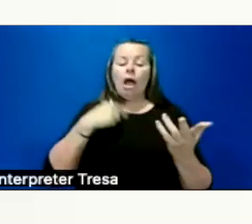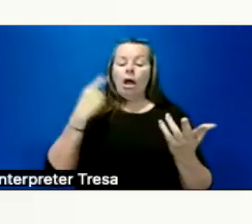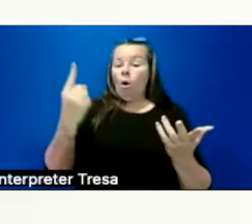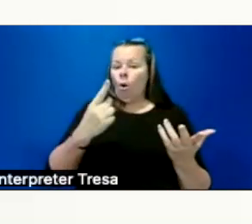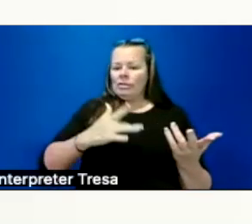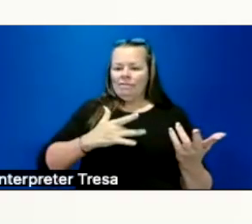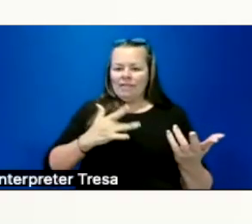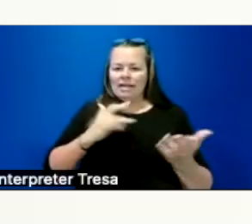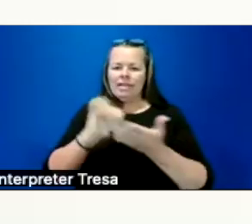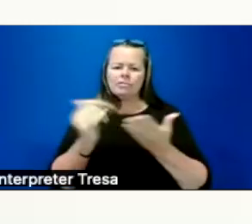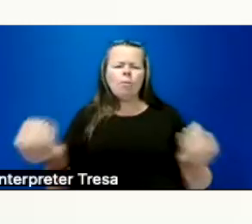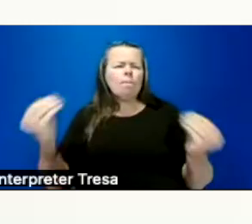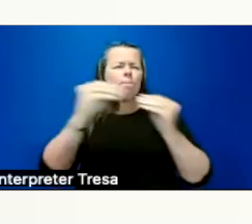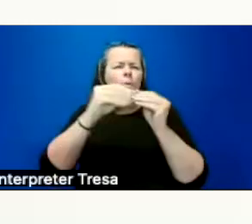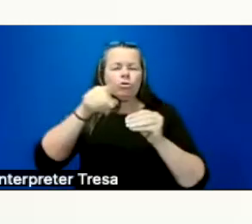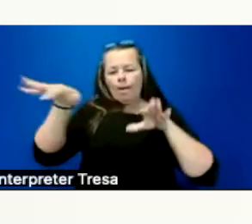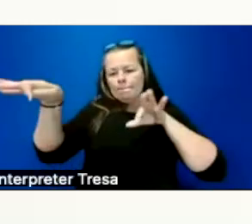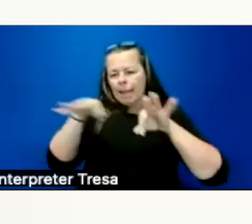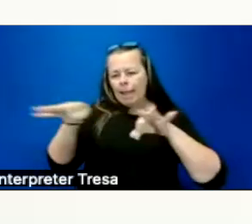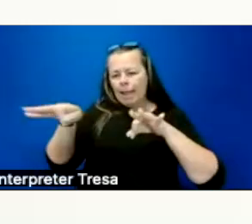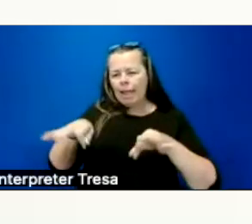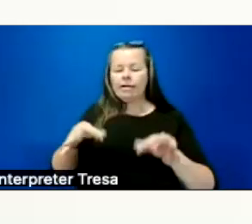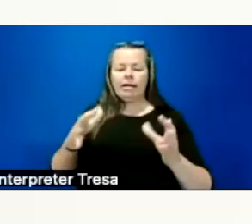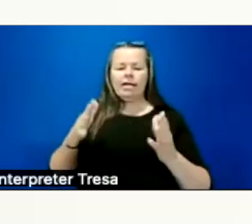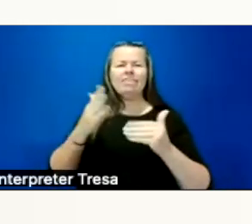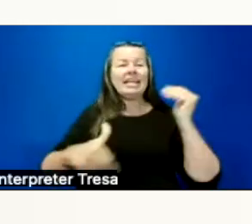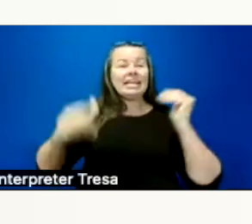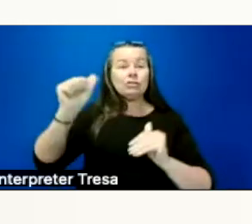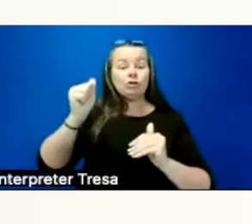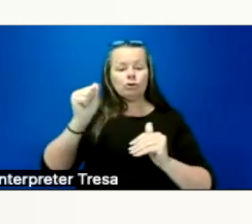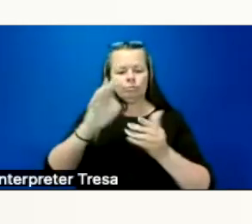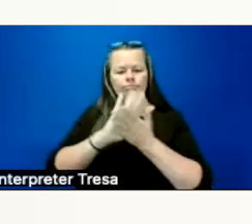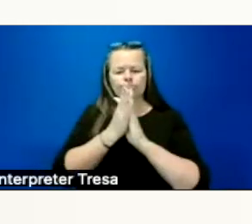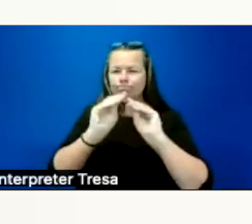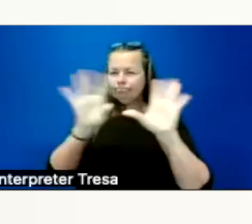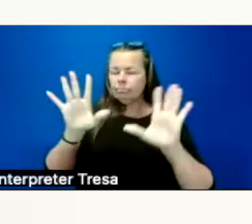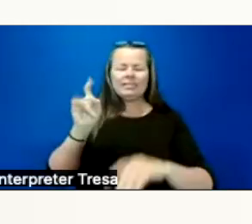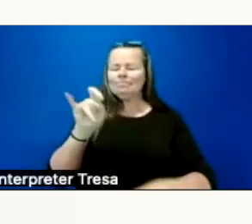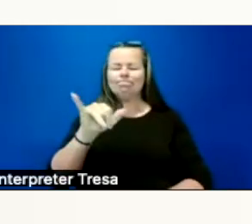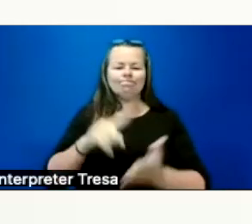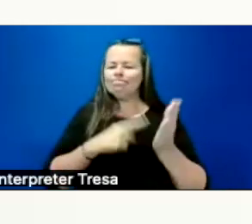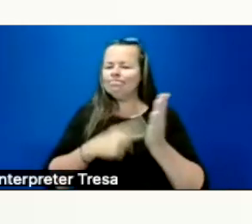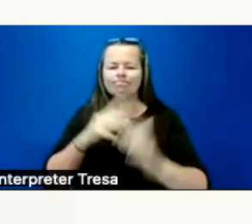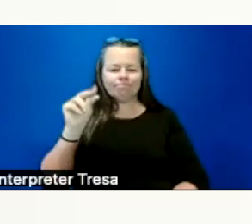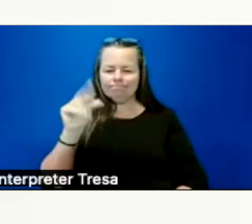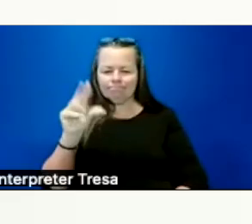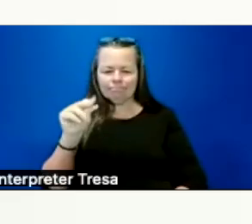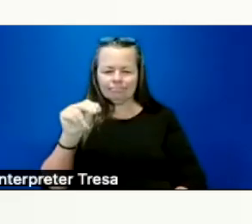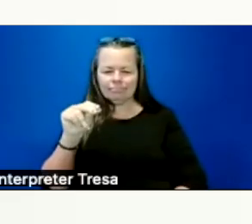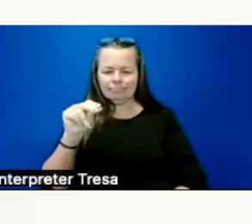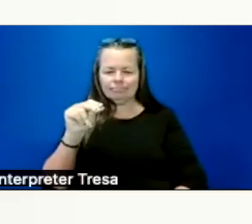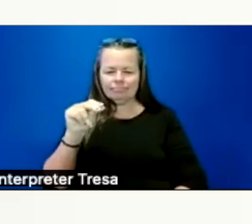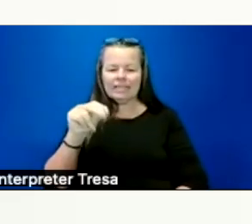you explain, the easier it gets, but sometimes it's not the case. So sign languages, they are also very